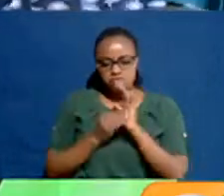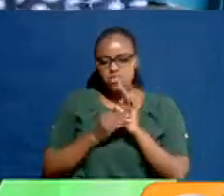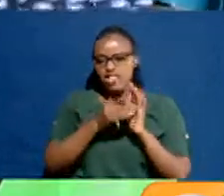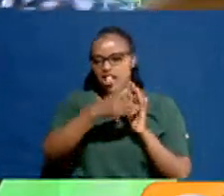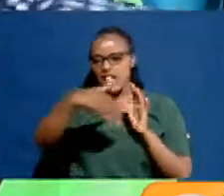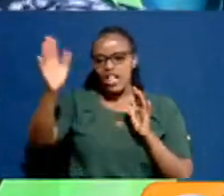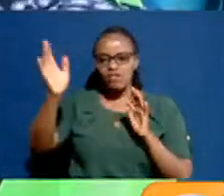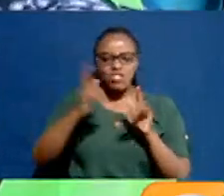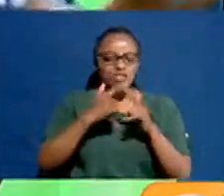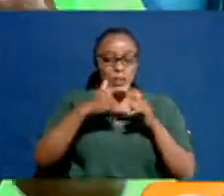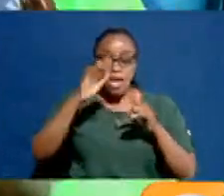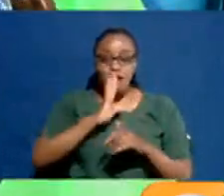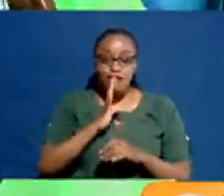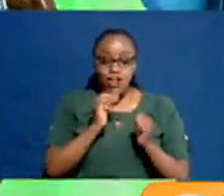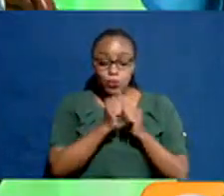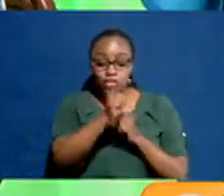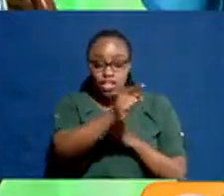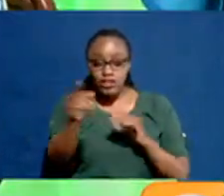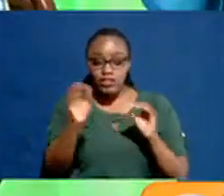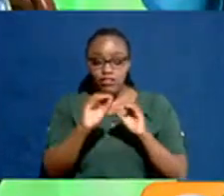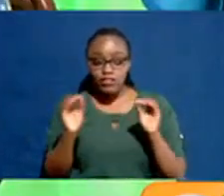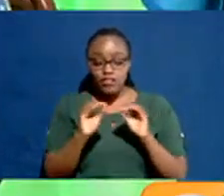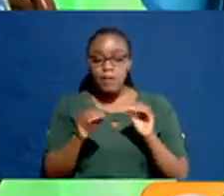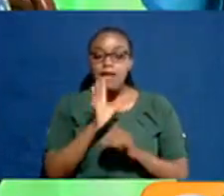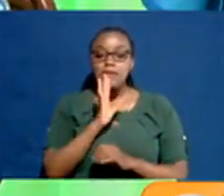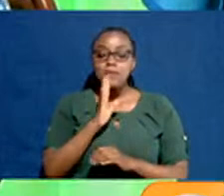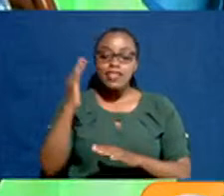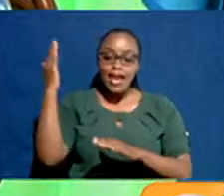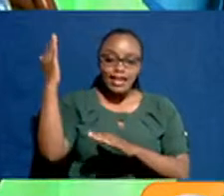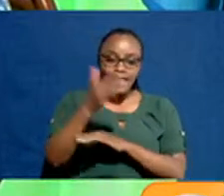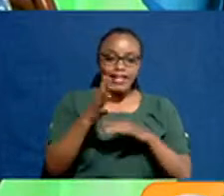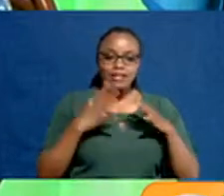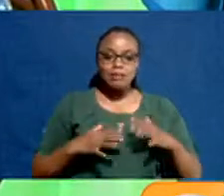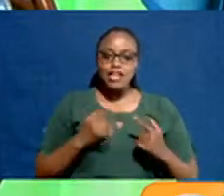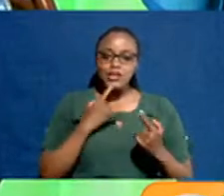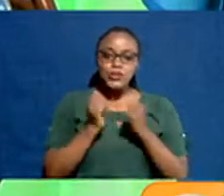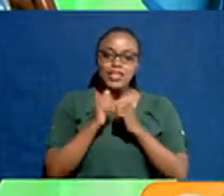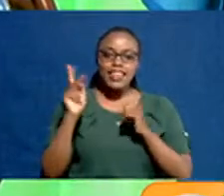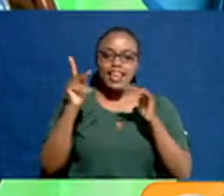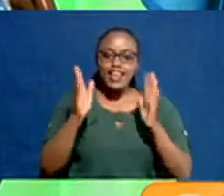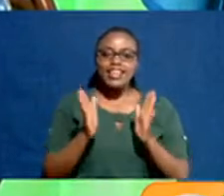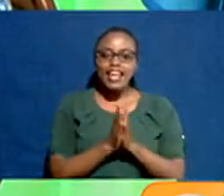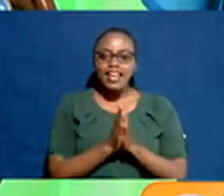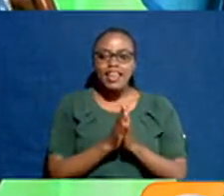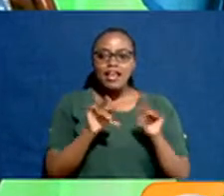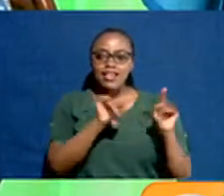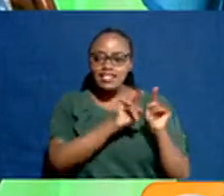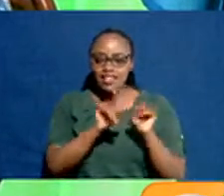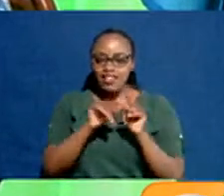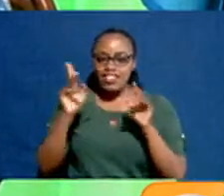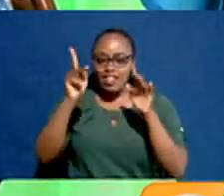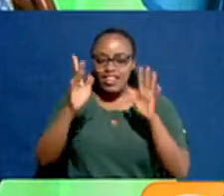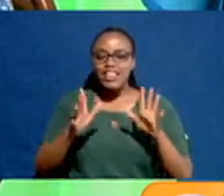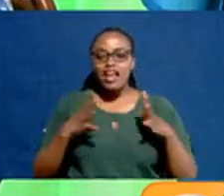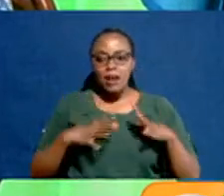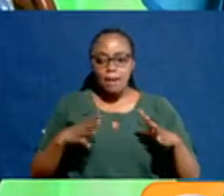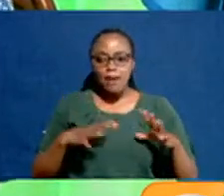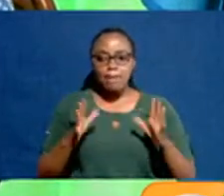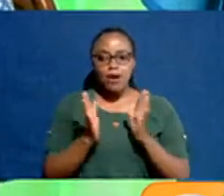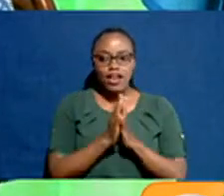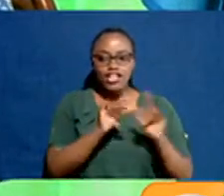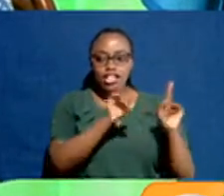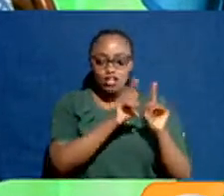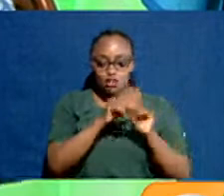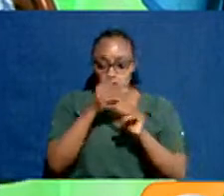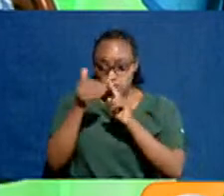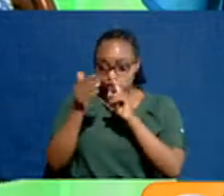I normally don't address you. I address the people. Okay. I talk to Kenyans. And I have a chemistry with the Kenyan people. And I'm